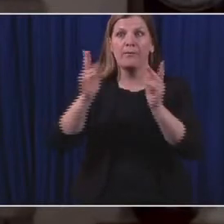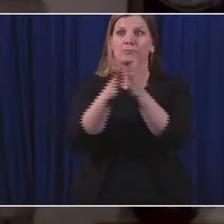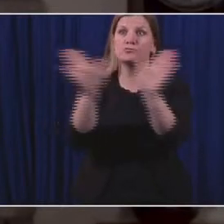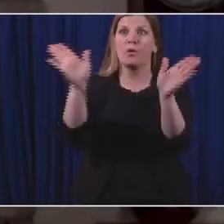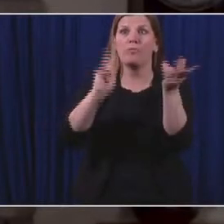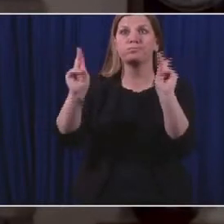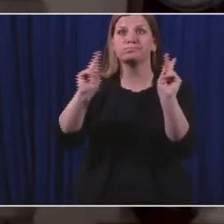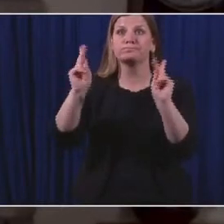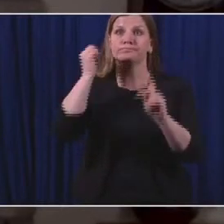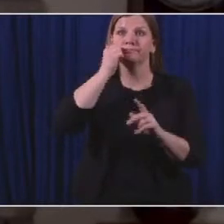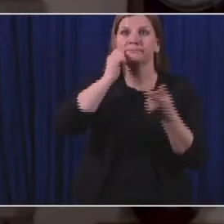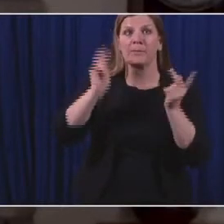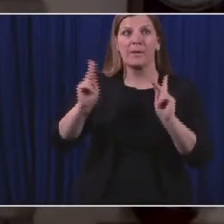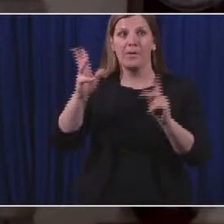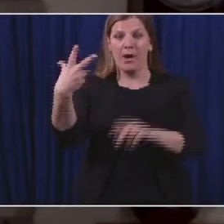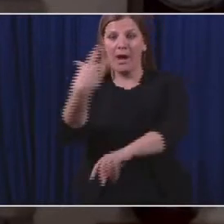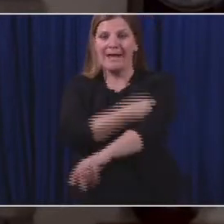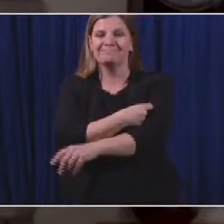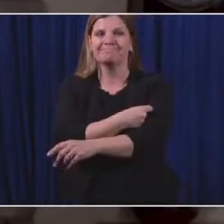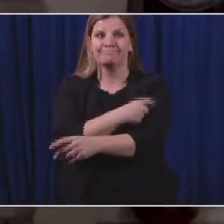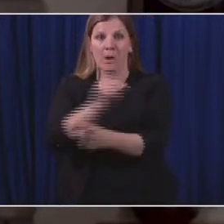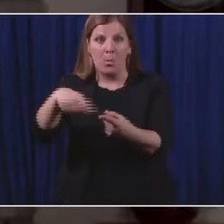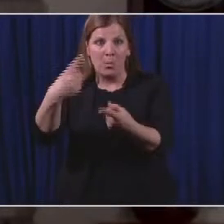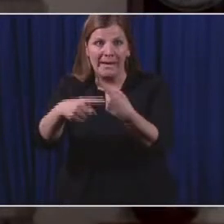me. Can't come soon enough for this state.